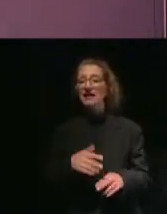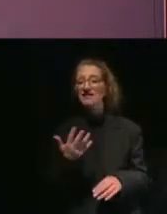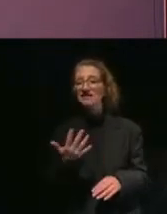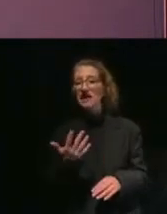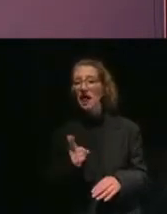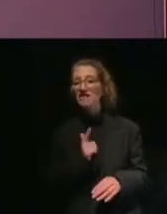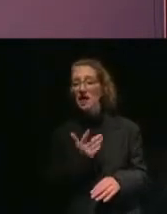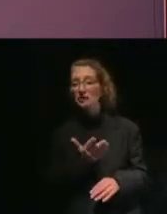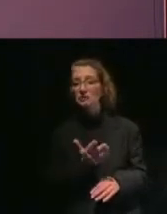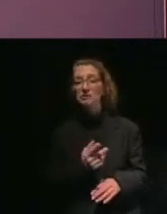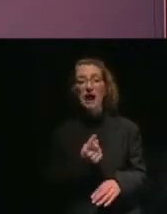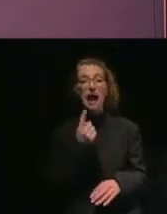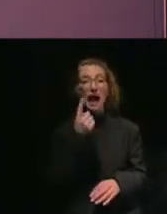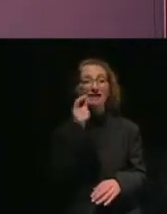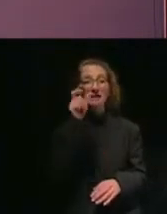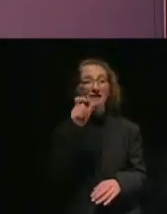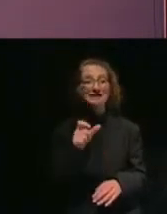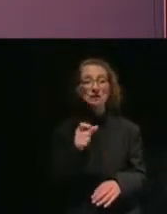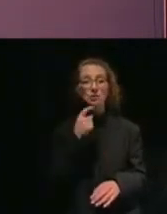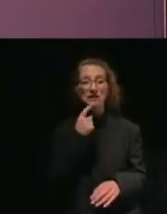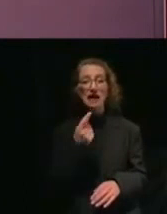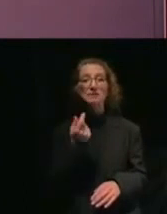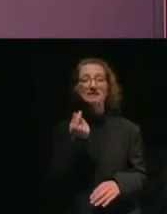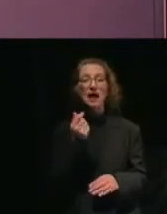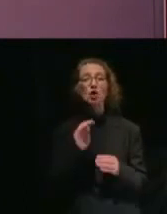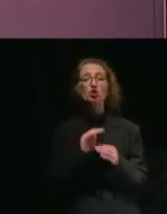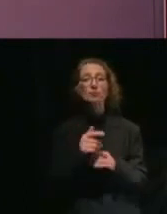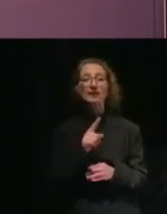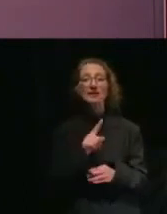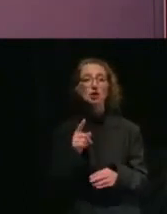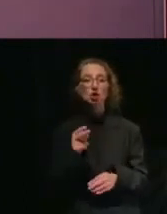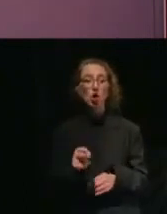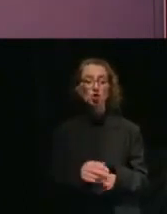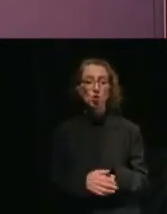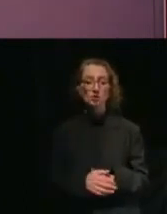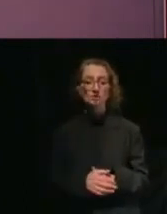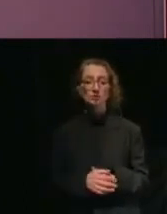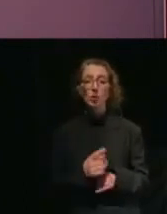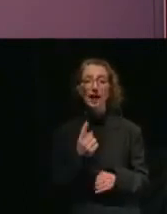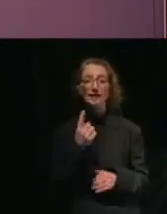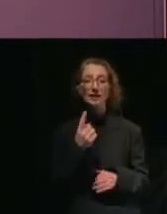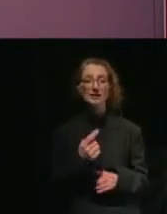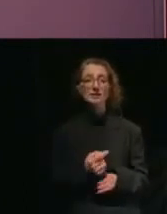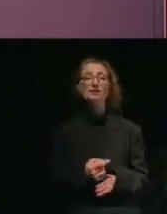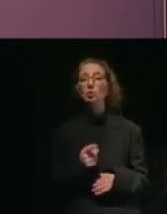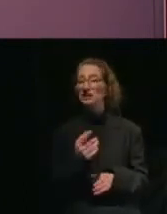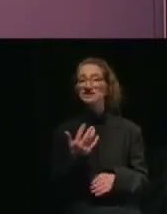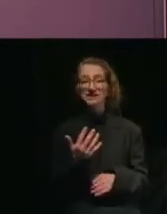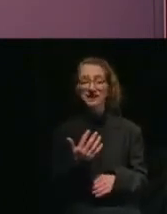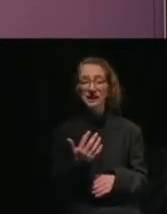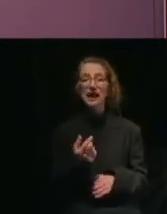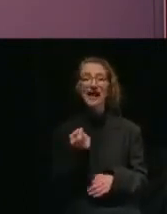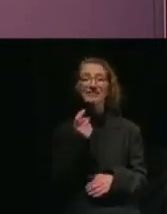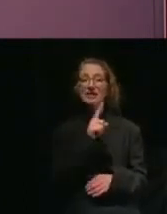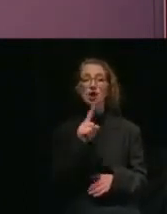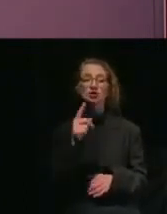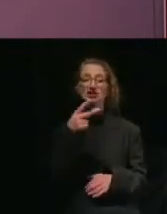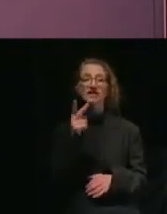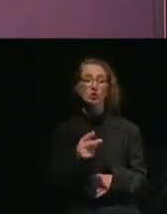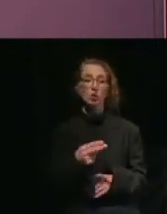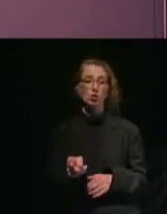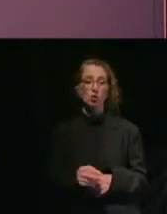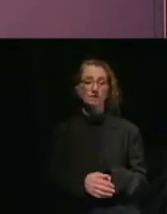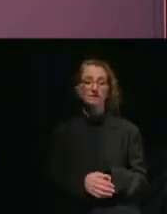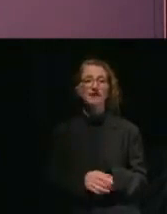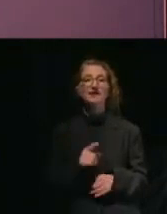low income in retirement. ihr handelt es sich um